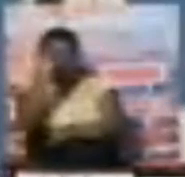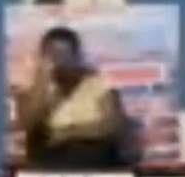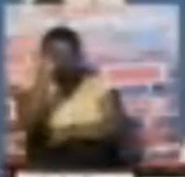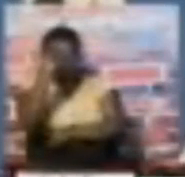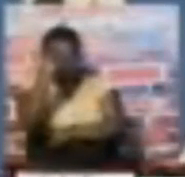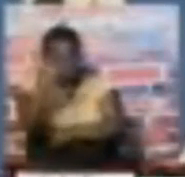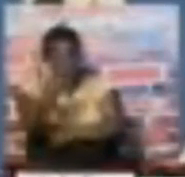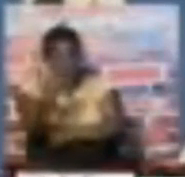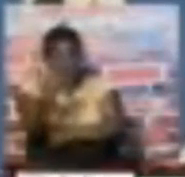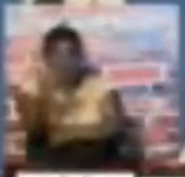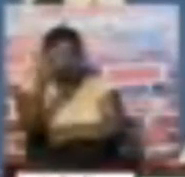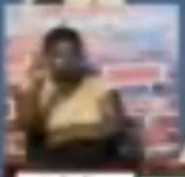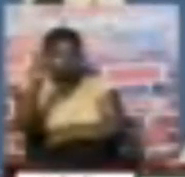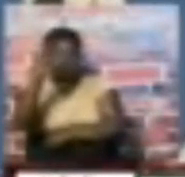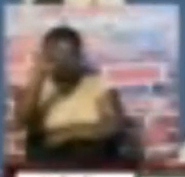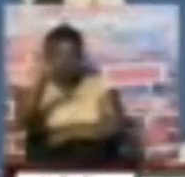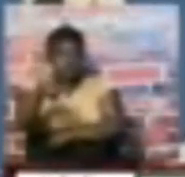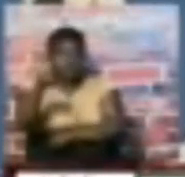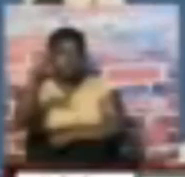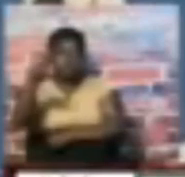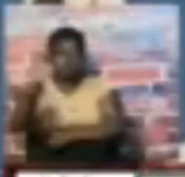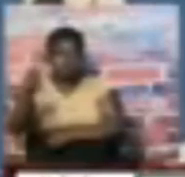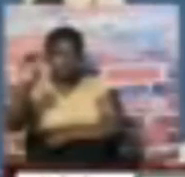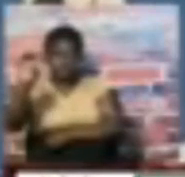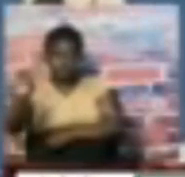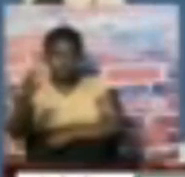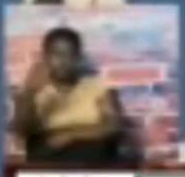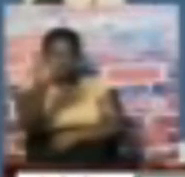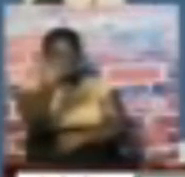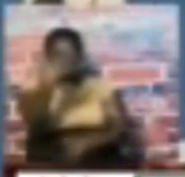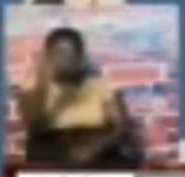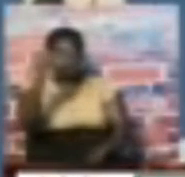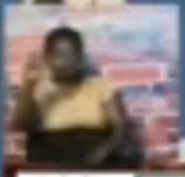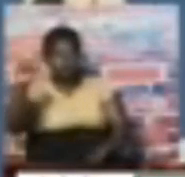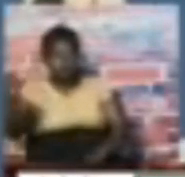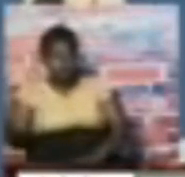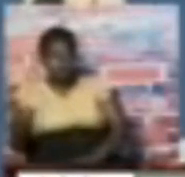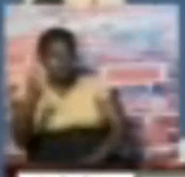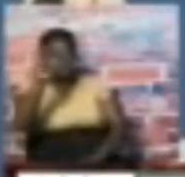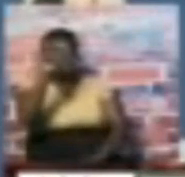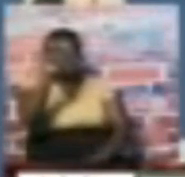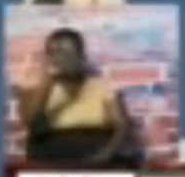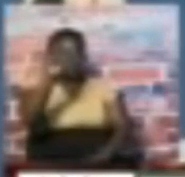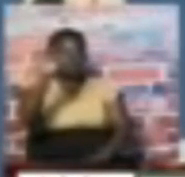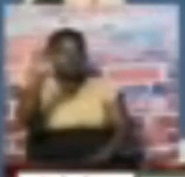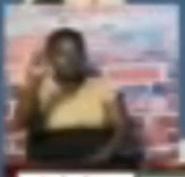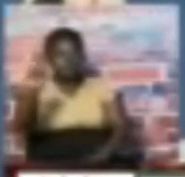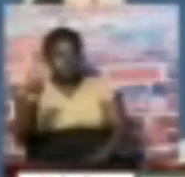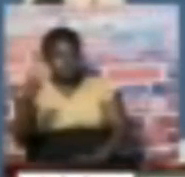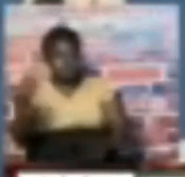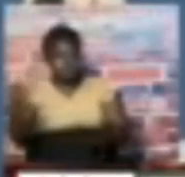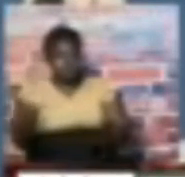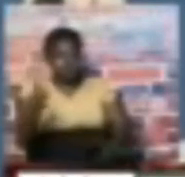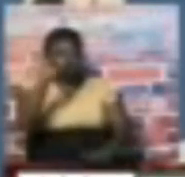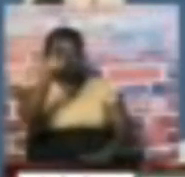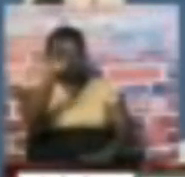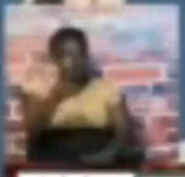1,500 PPEs, 500 respiratory kits, and